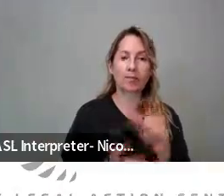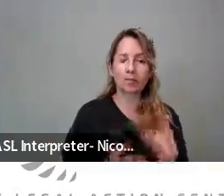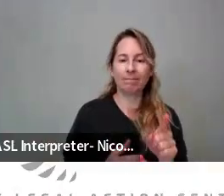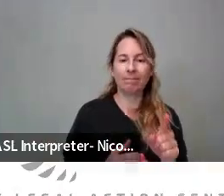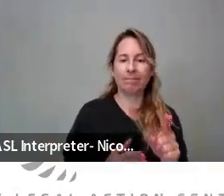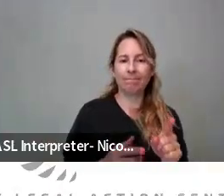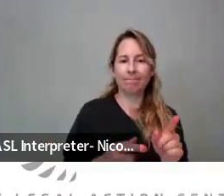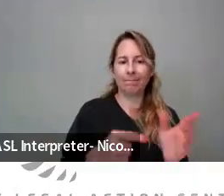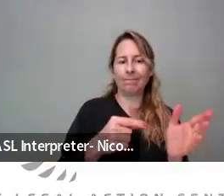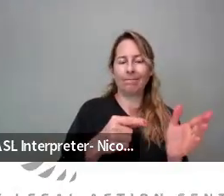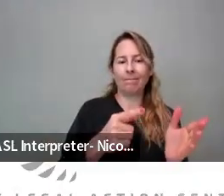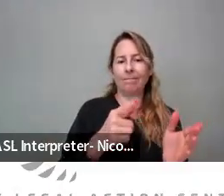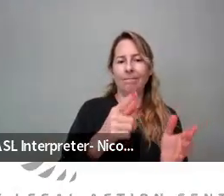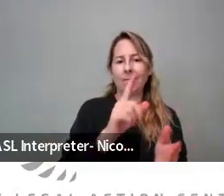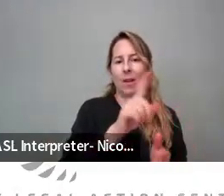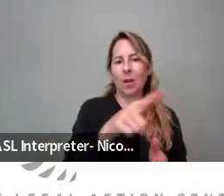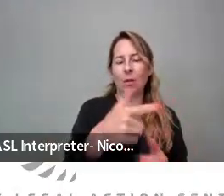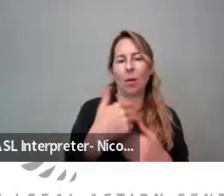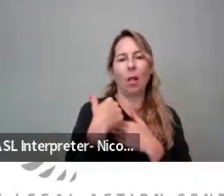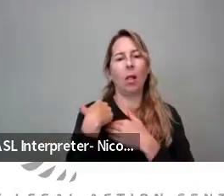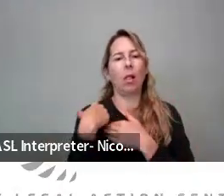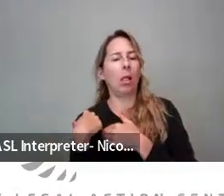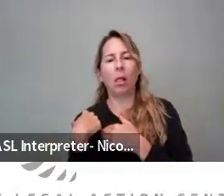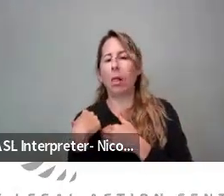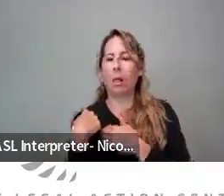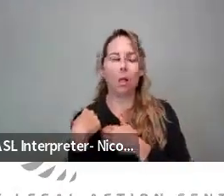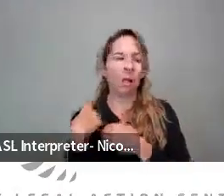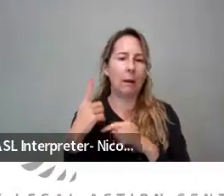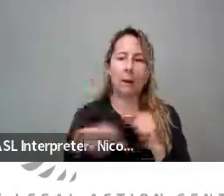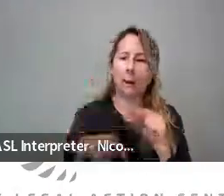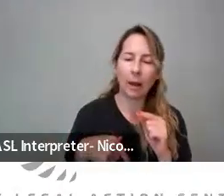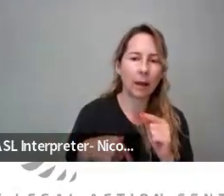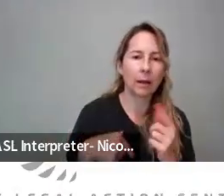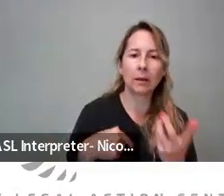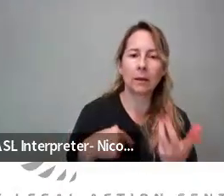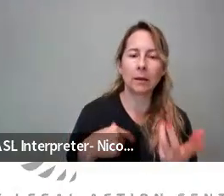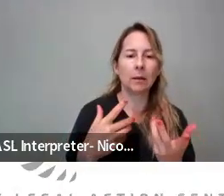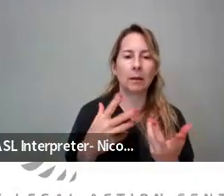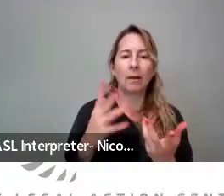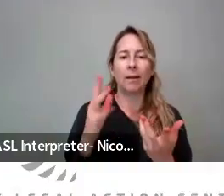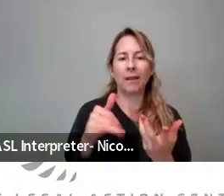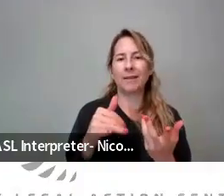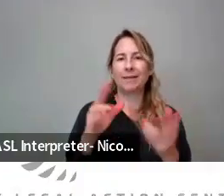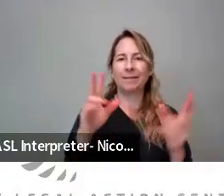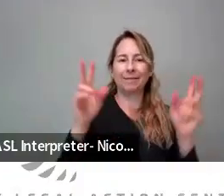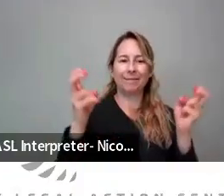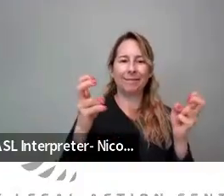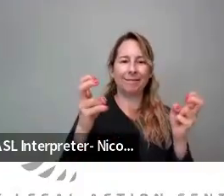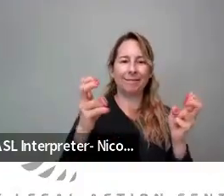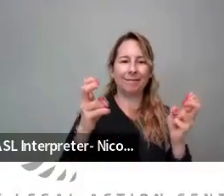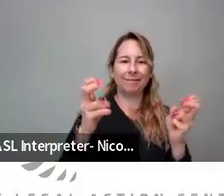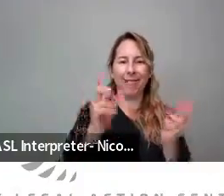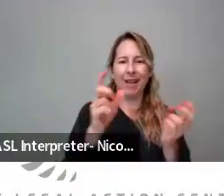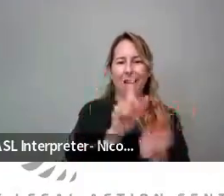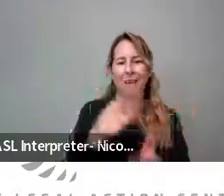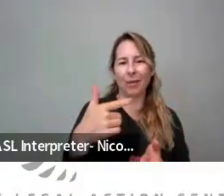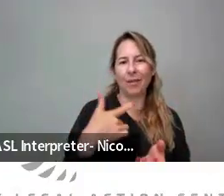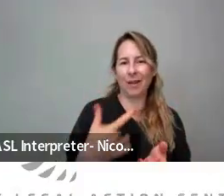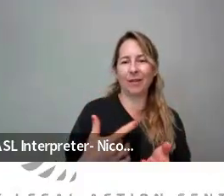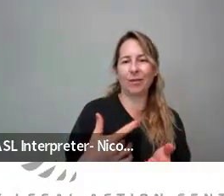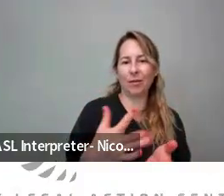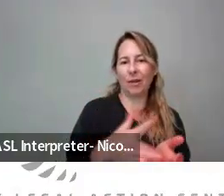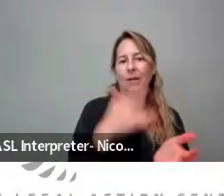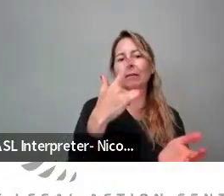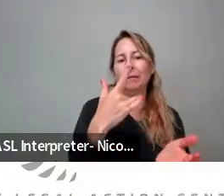And undue hardship is that get out of jail free card, quote unquote, that landlords try to rely on